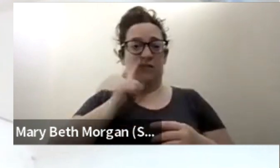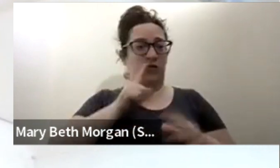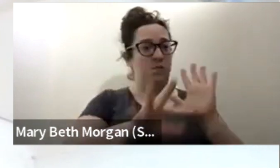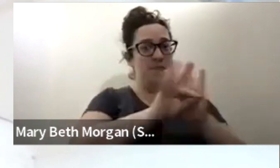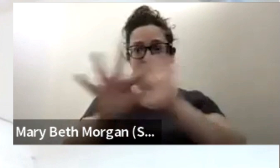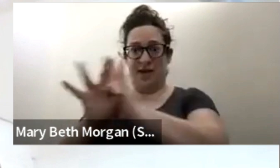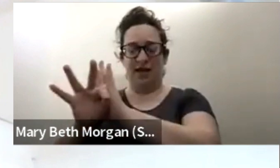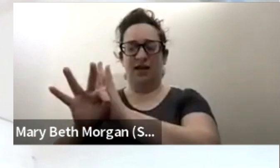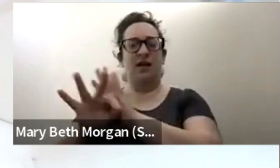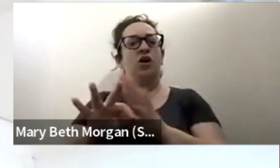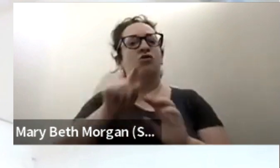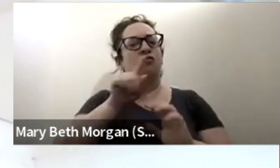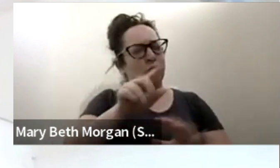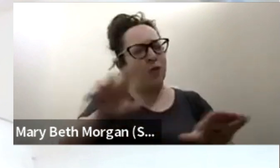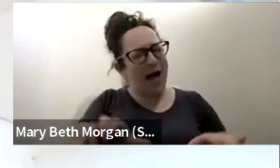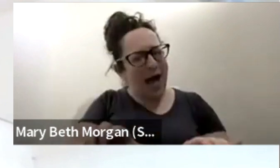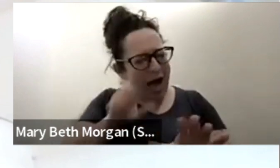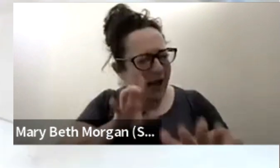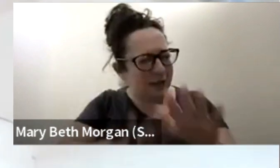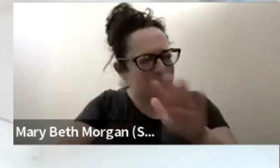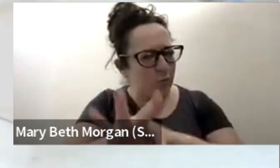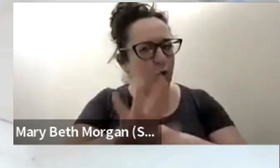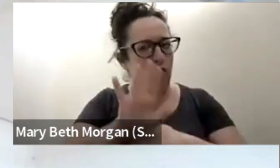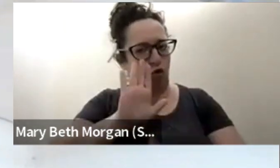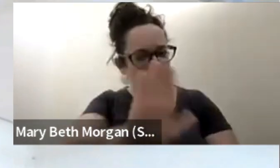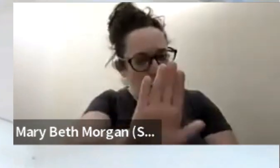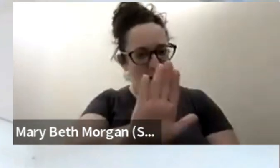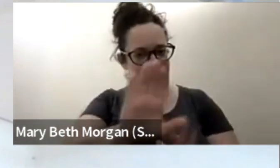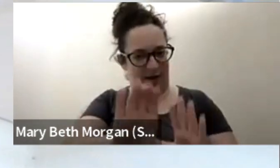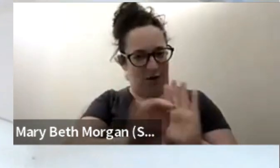through the character, which is going to be the best way to do it.